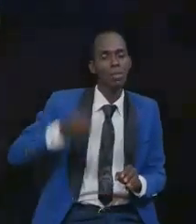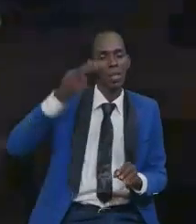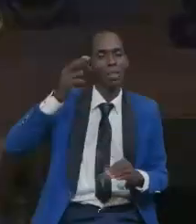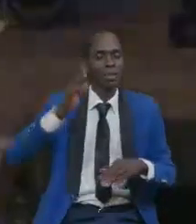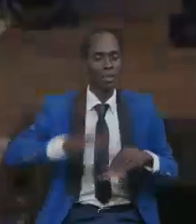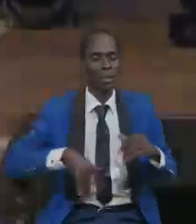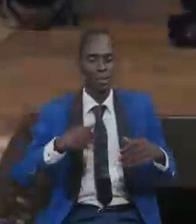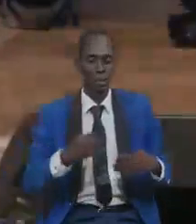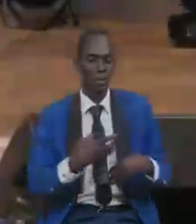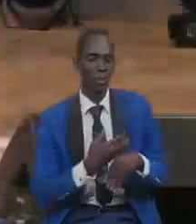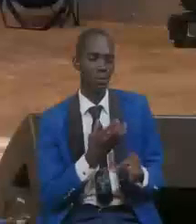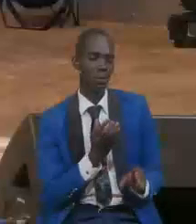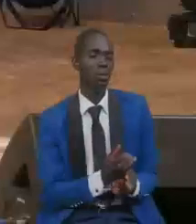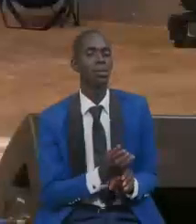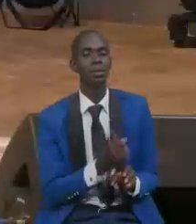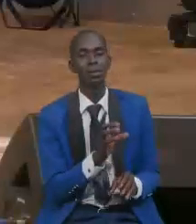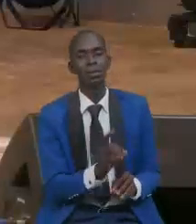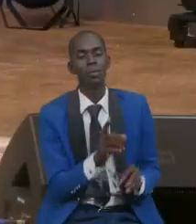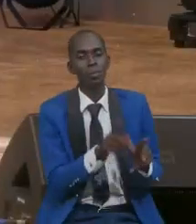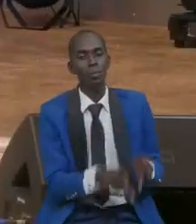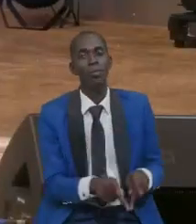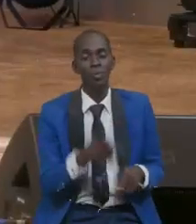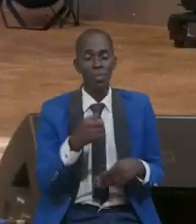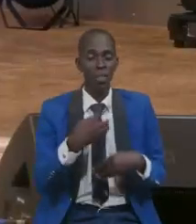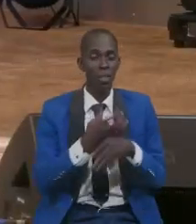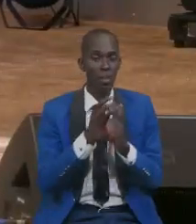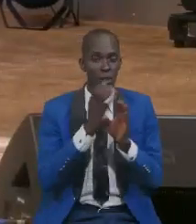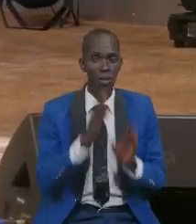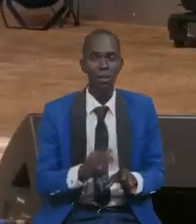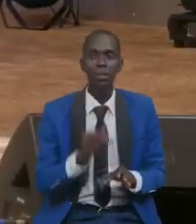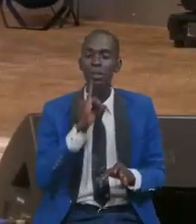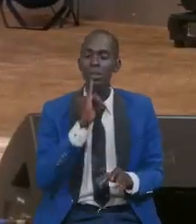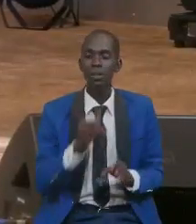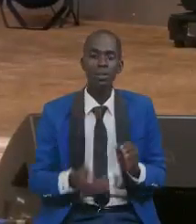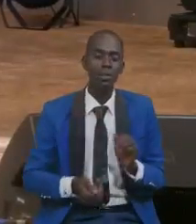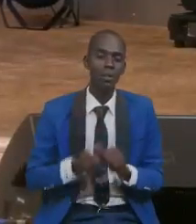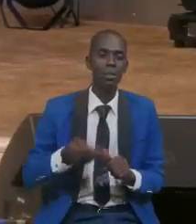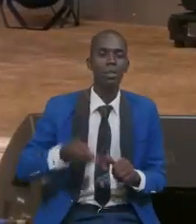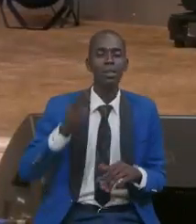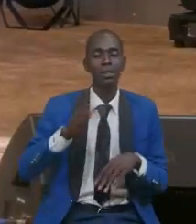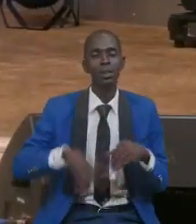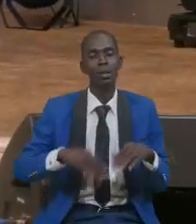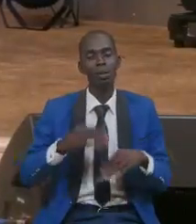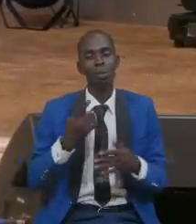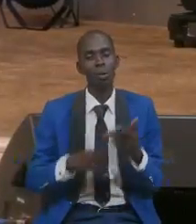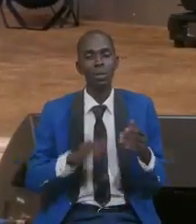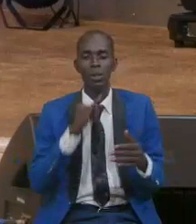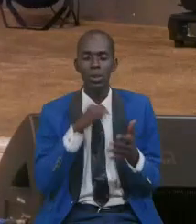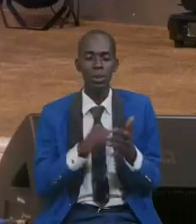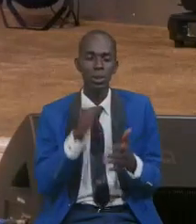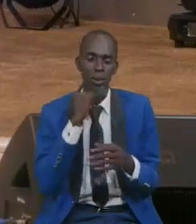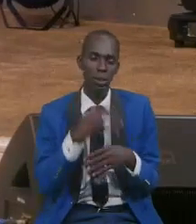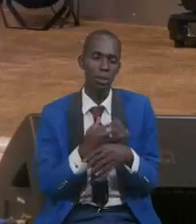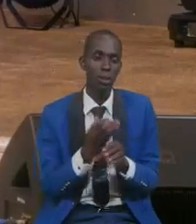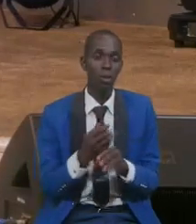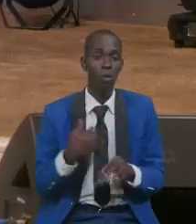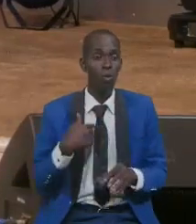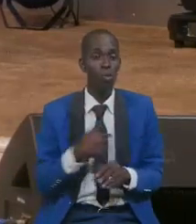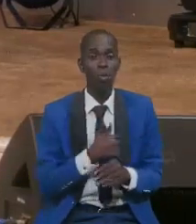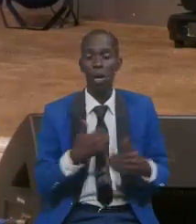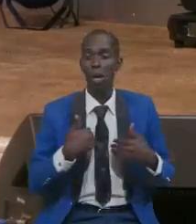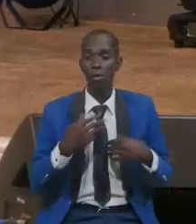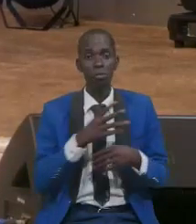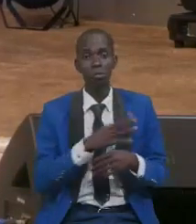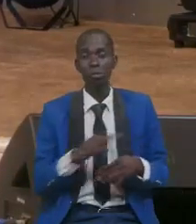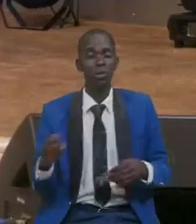manufactured, the creator is greater than what is created. We have no right and we have nothing to make us